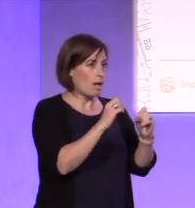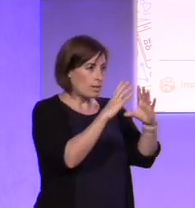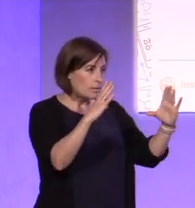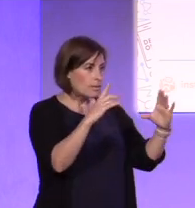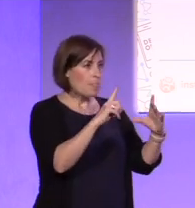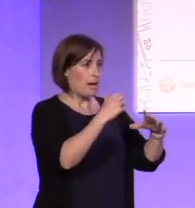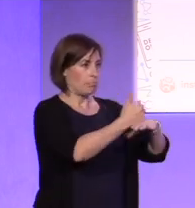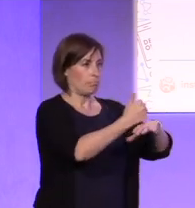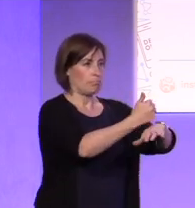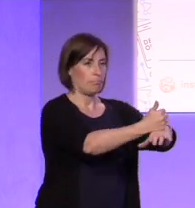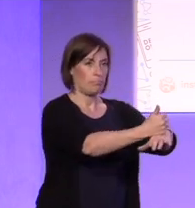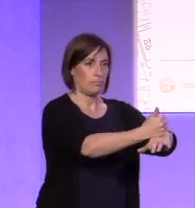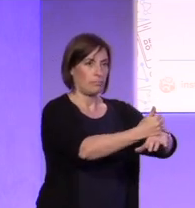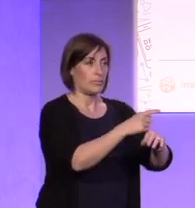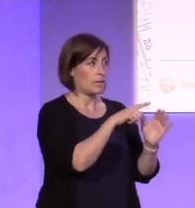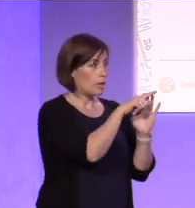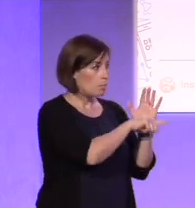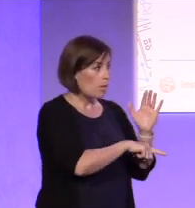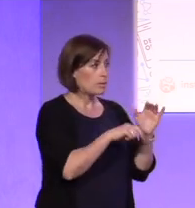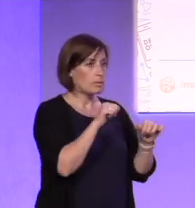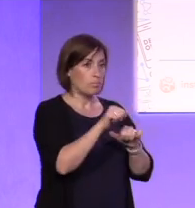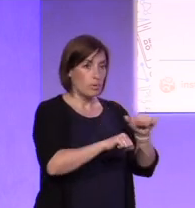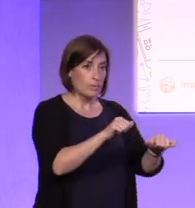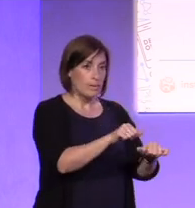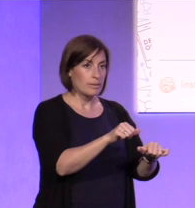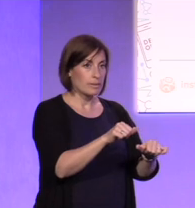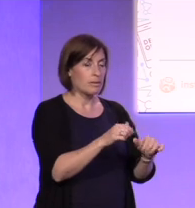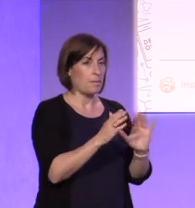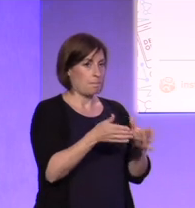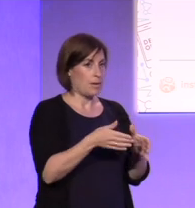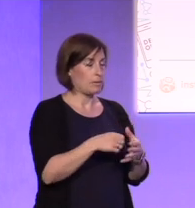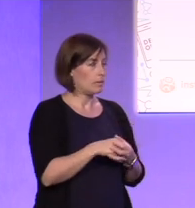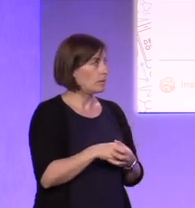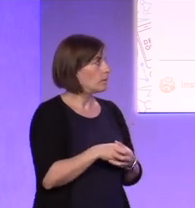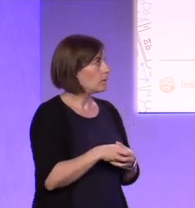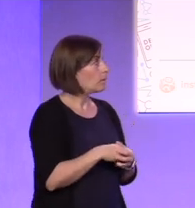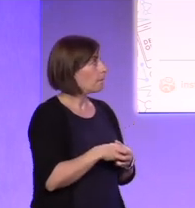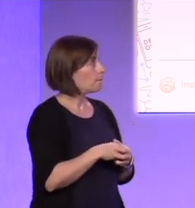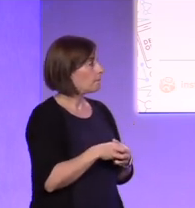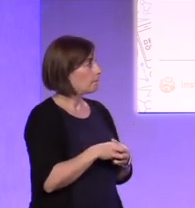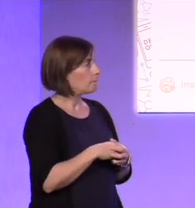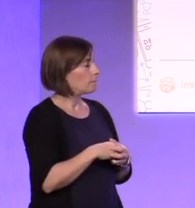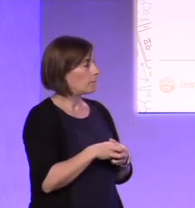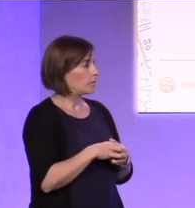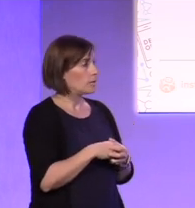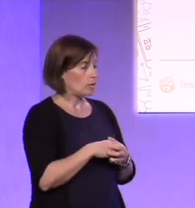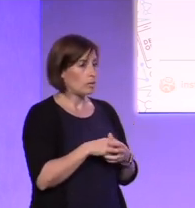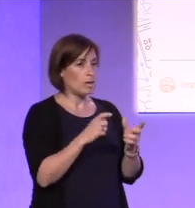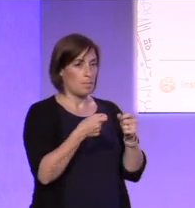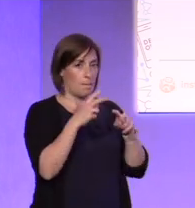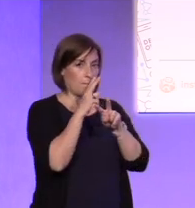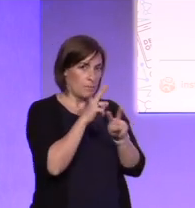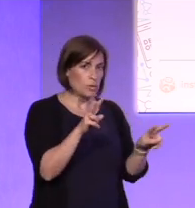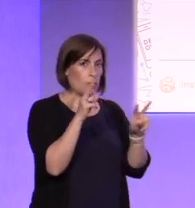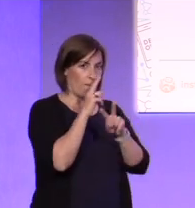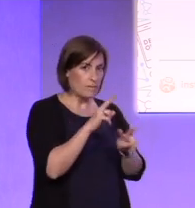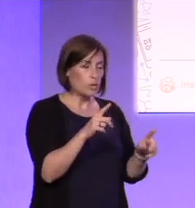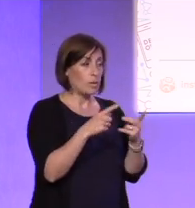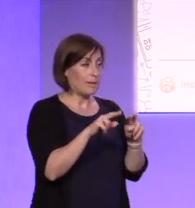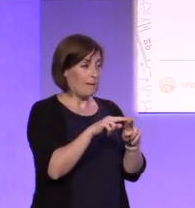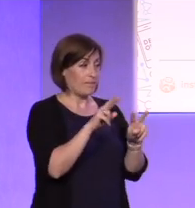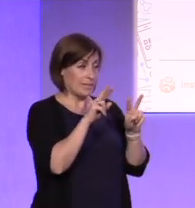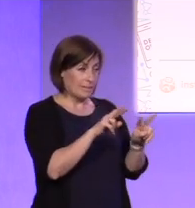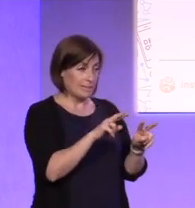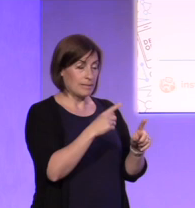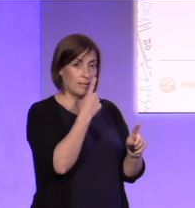things, those policies, those processes and ways of working in our team. So we visualized things. If it moved, if you touched